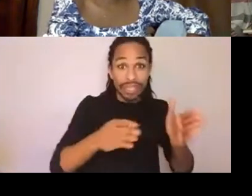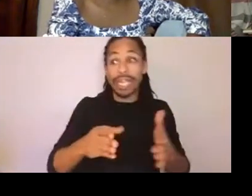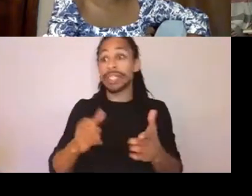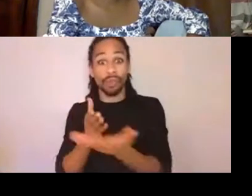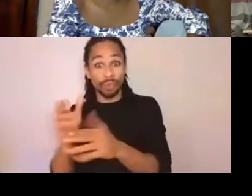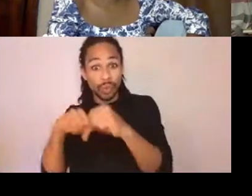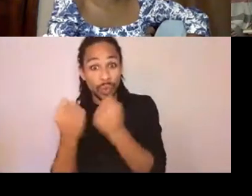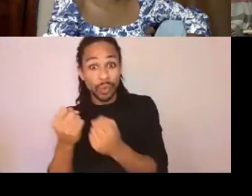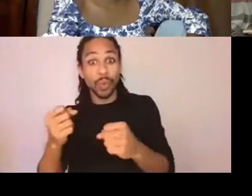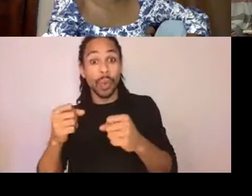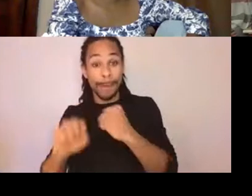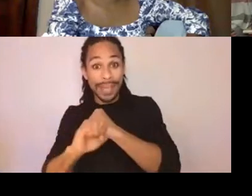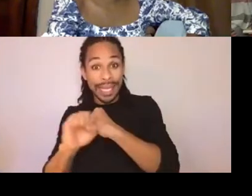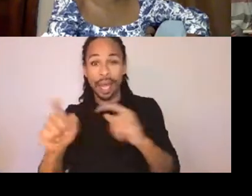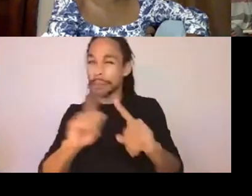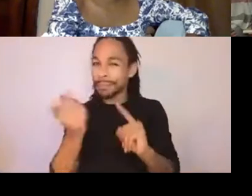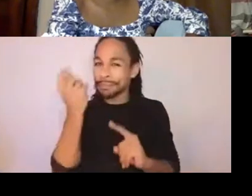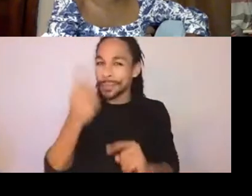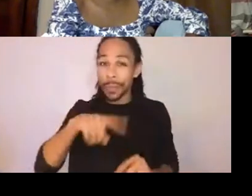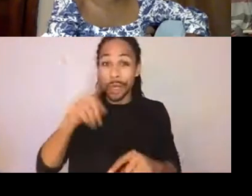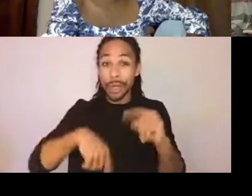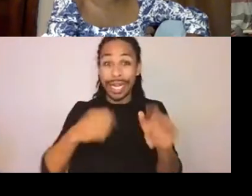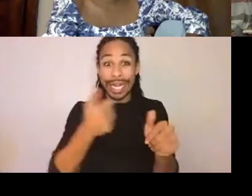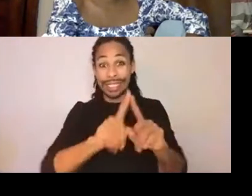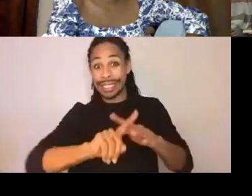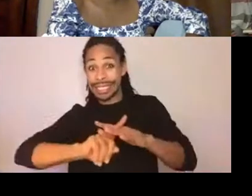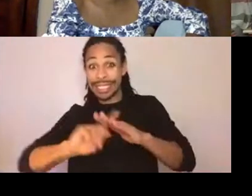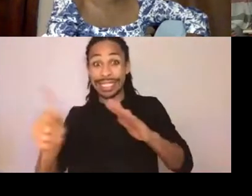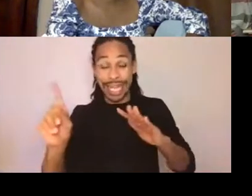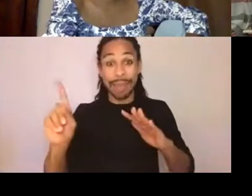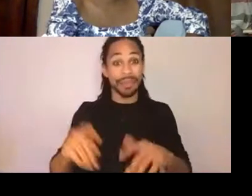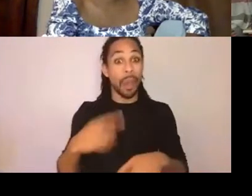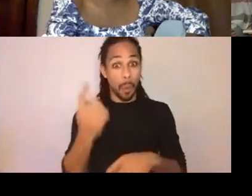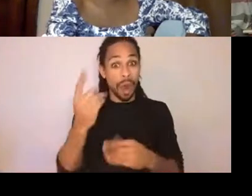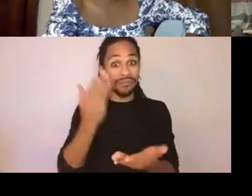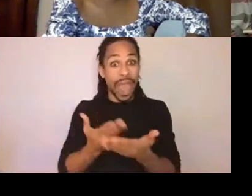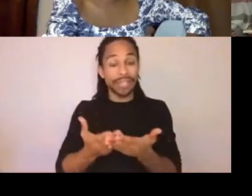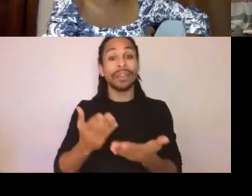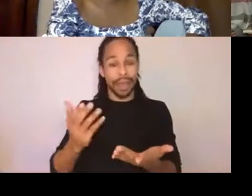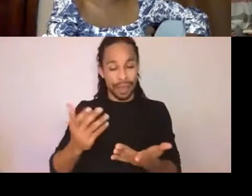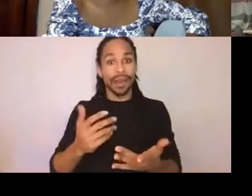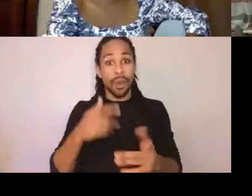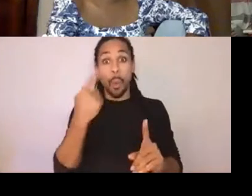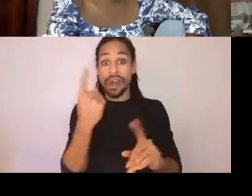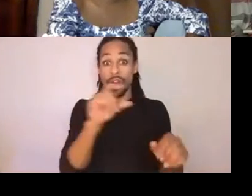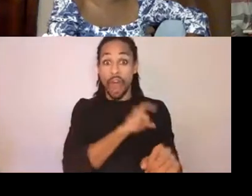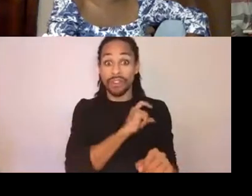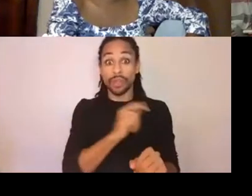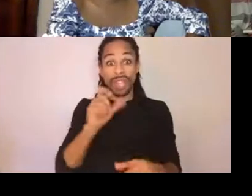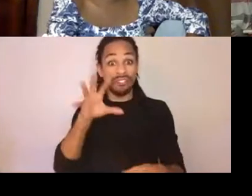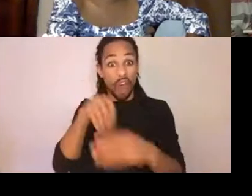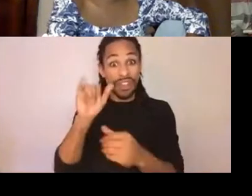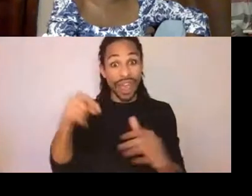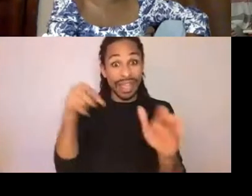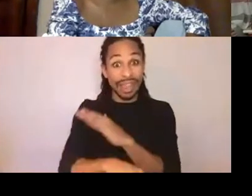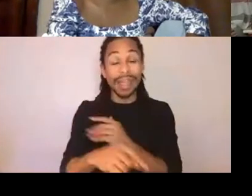we could not escape the fact that one of the officers involved in that killing was an Asian American. And it just reaffirmed the need to have